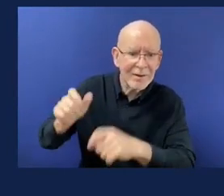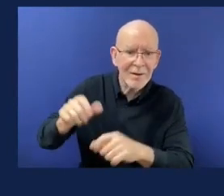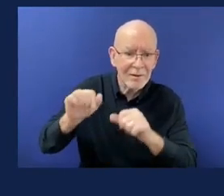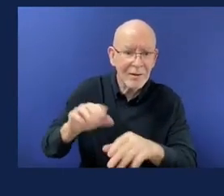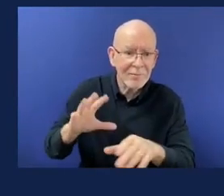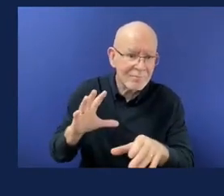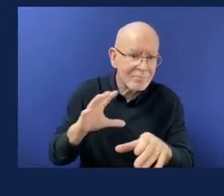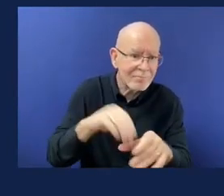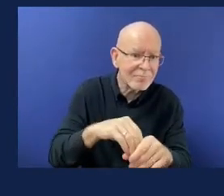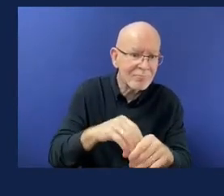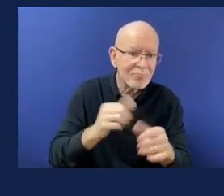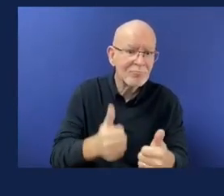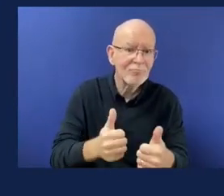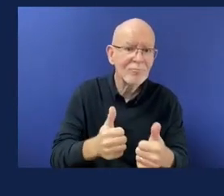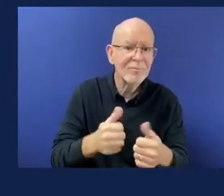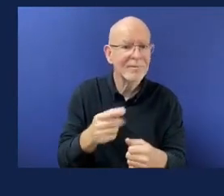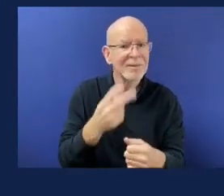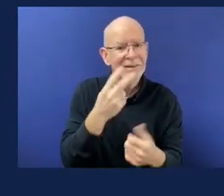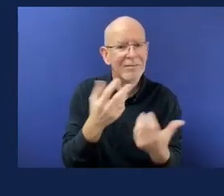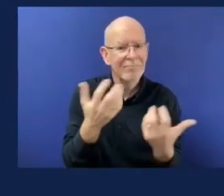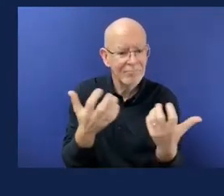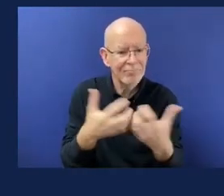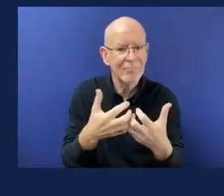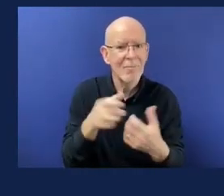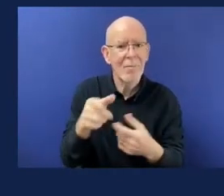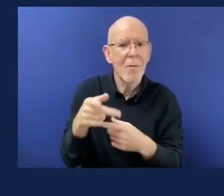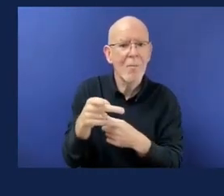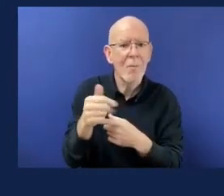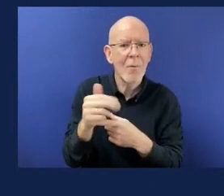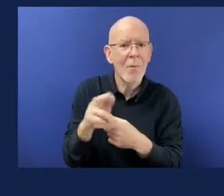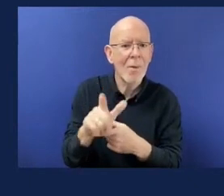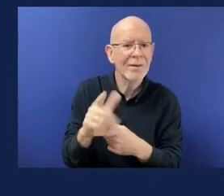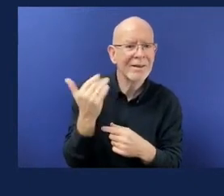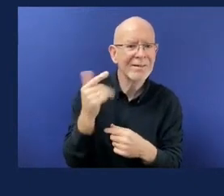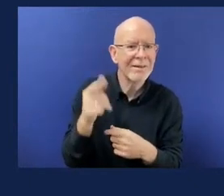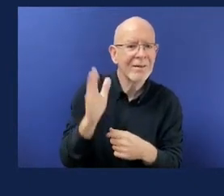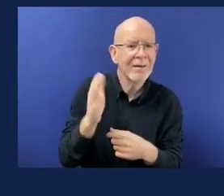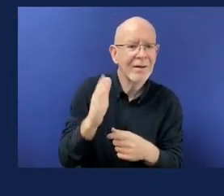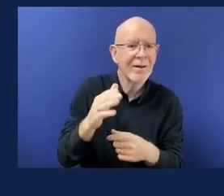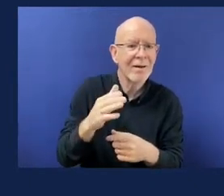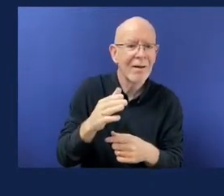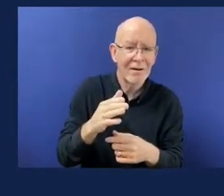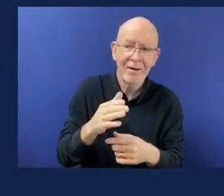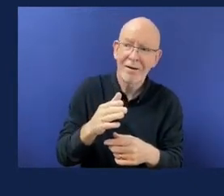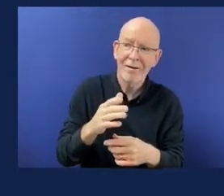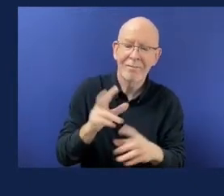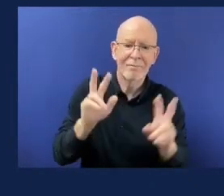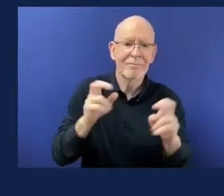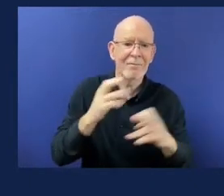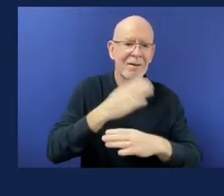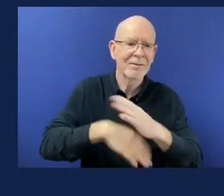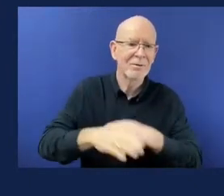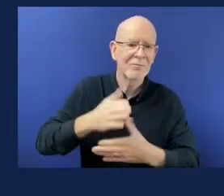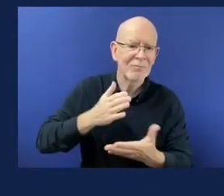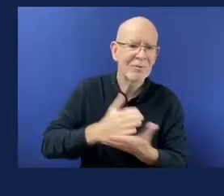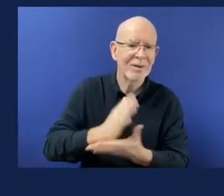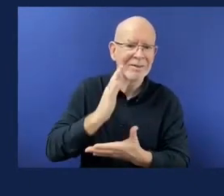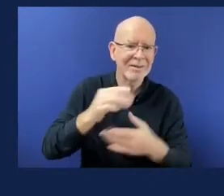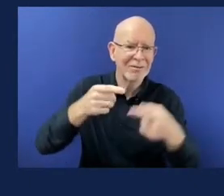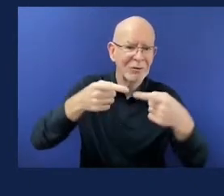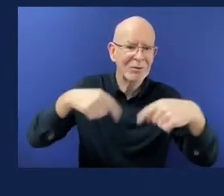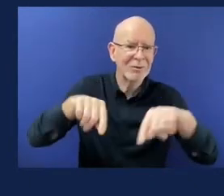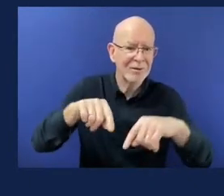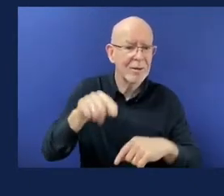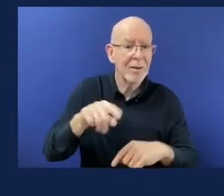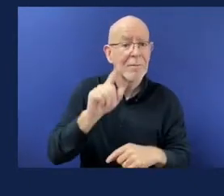planning, disabled fans can be very shut out of tournaments as full spectators and to be able to